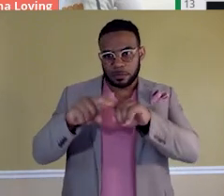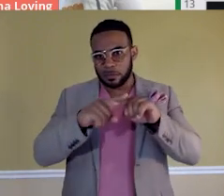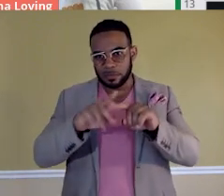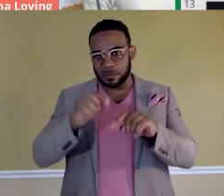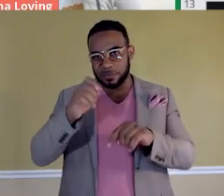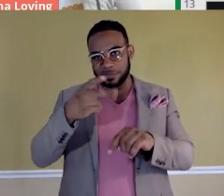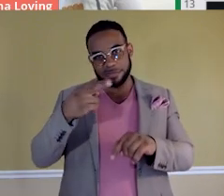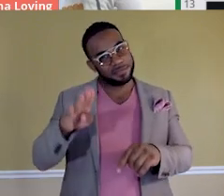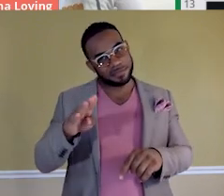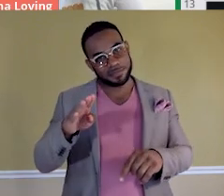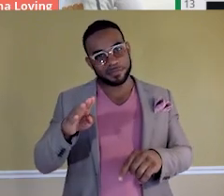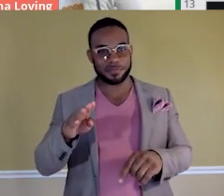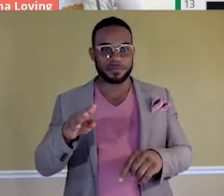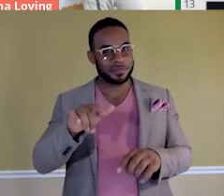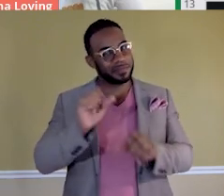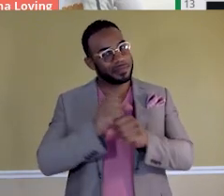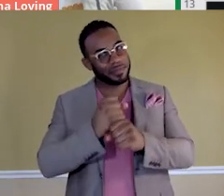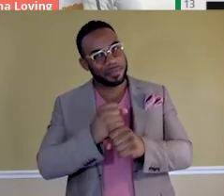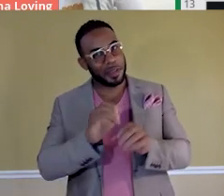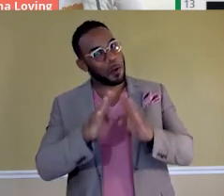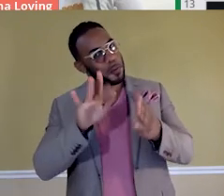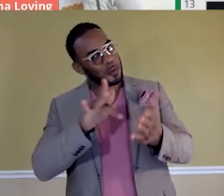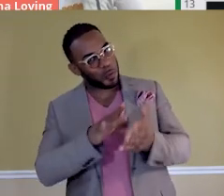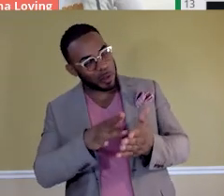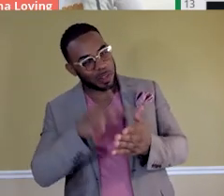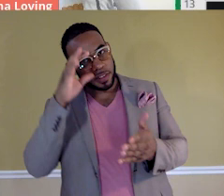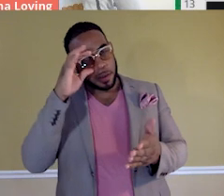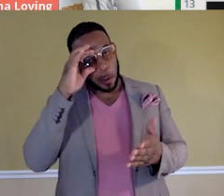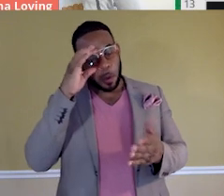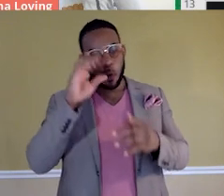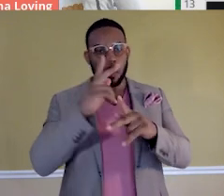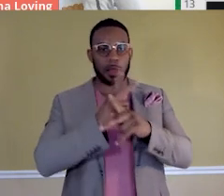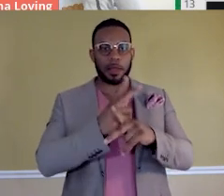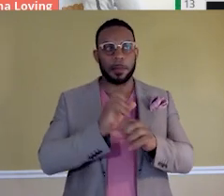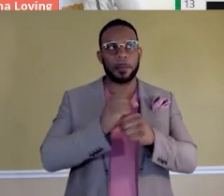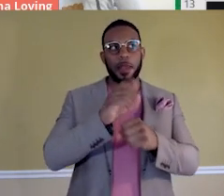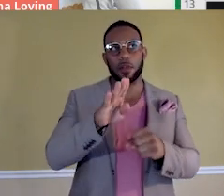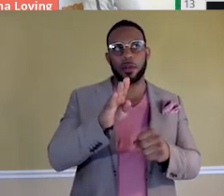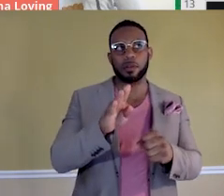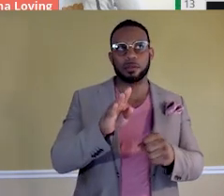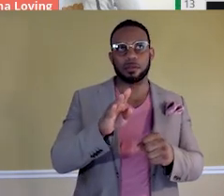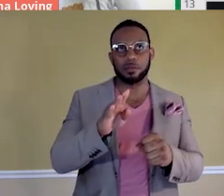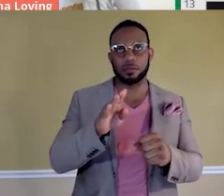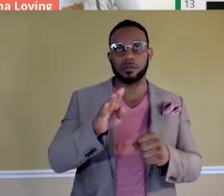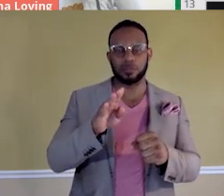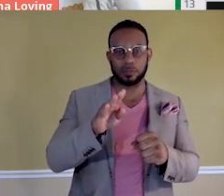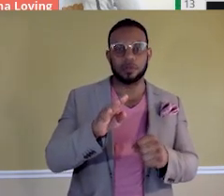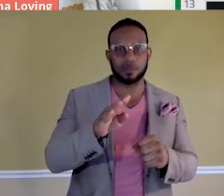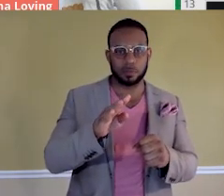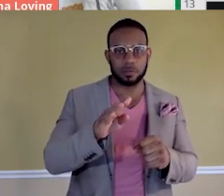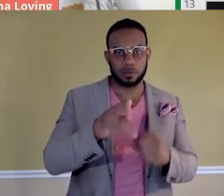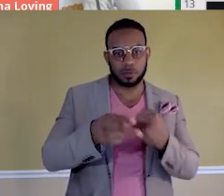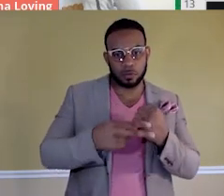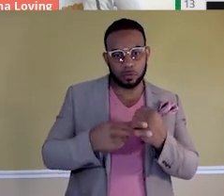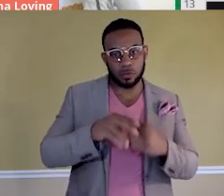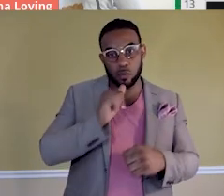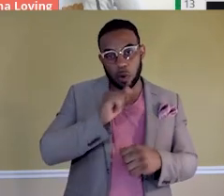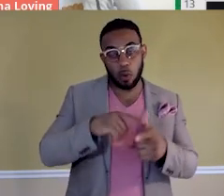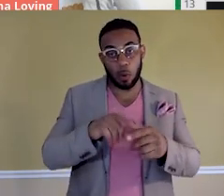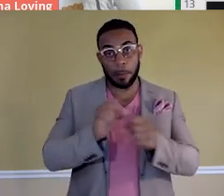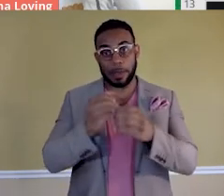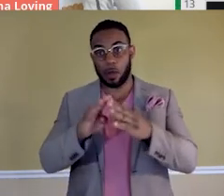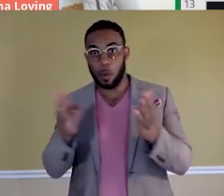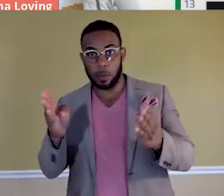of GitHub, you can make them open source, or make your repositories private, or you can make them